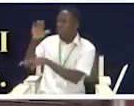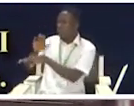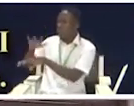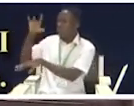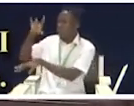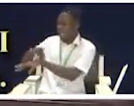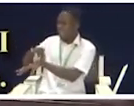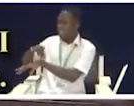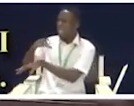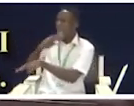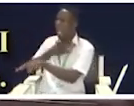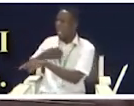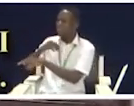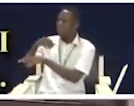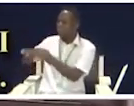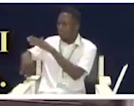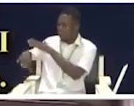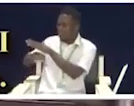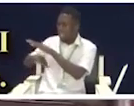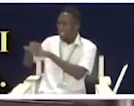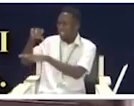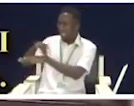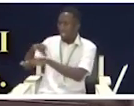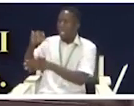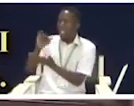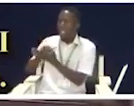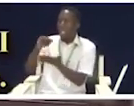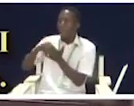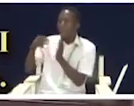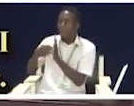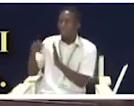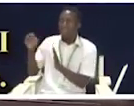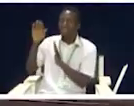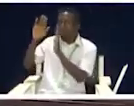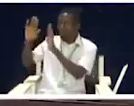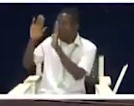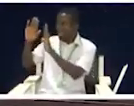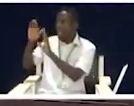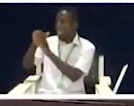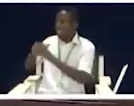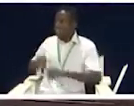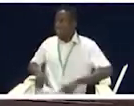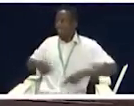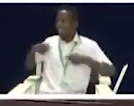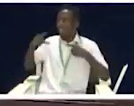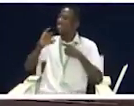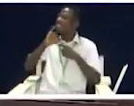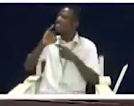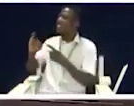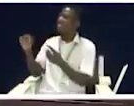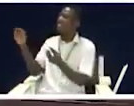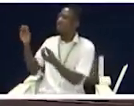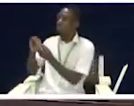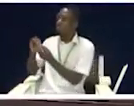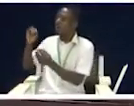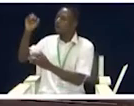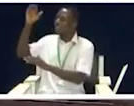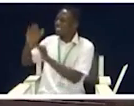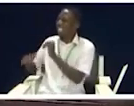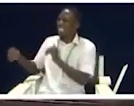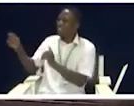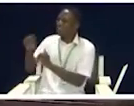and underneath the earth? That means the wonders that God is set to do in your life is more than you can think, than you